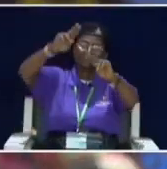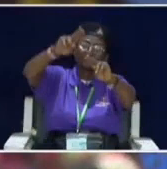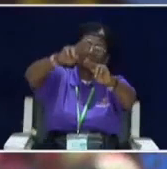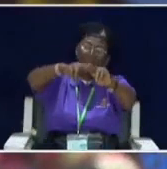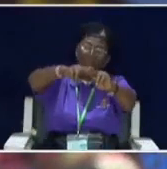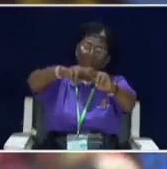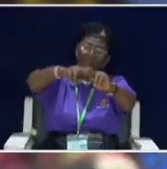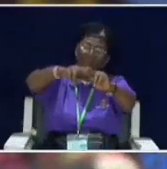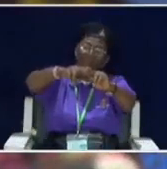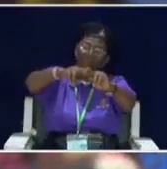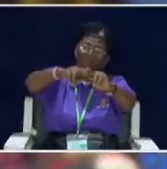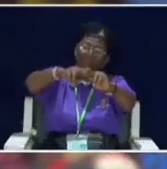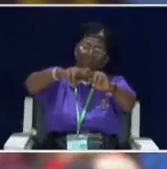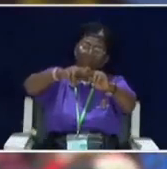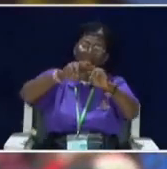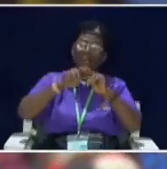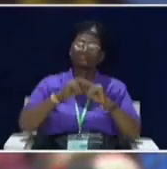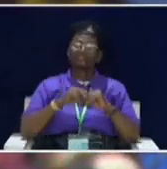joko.